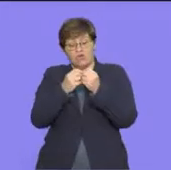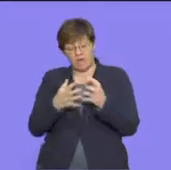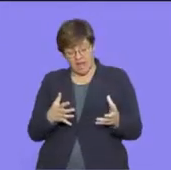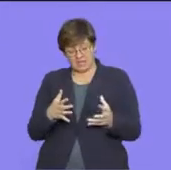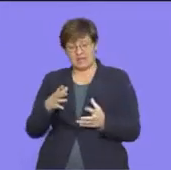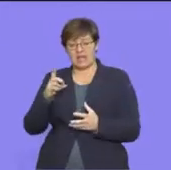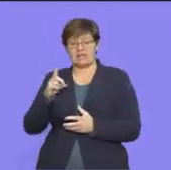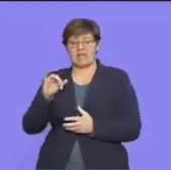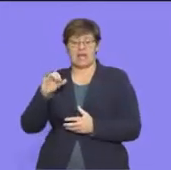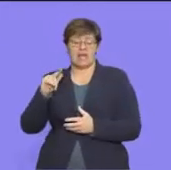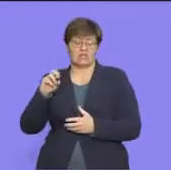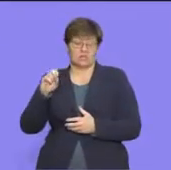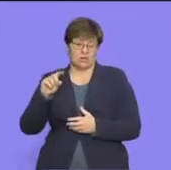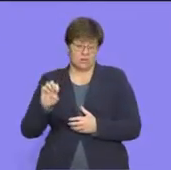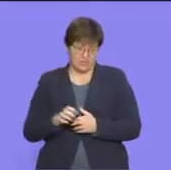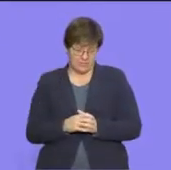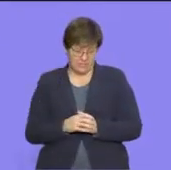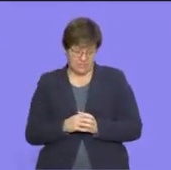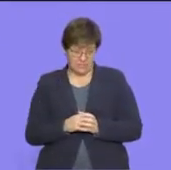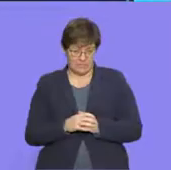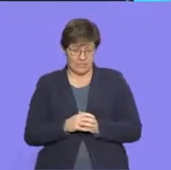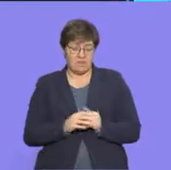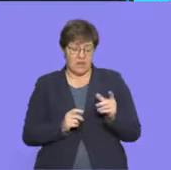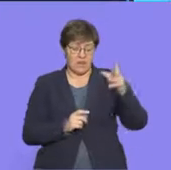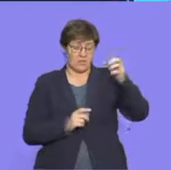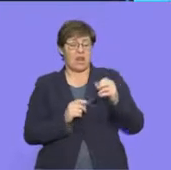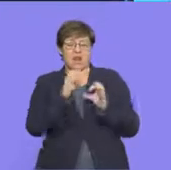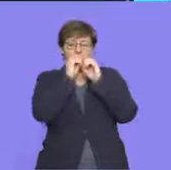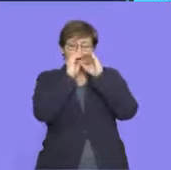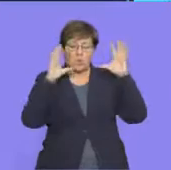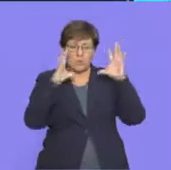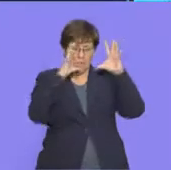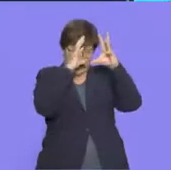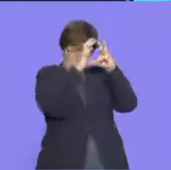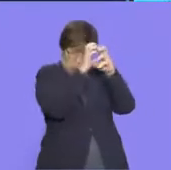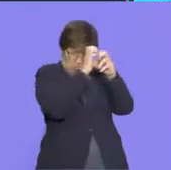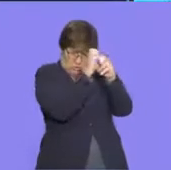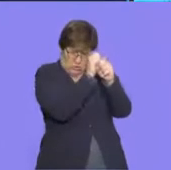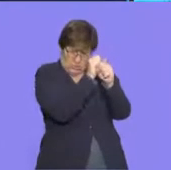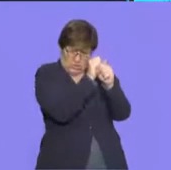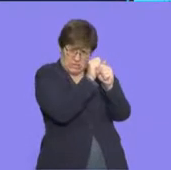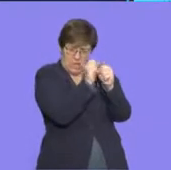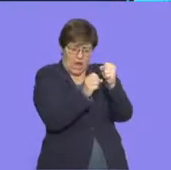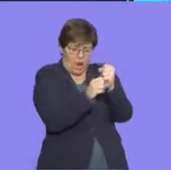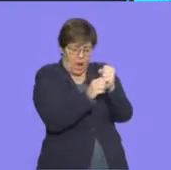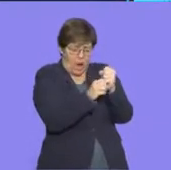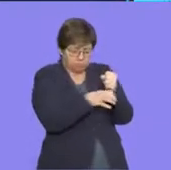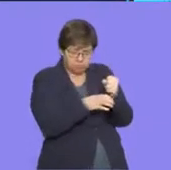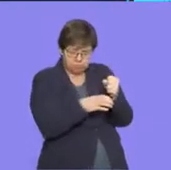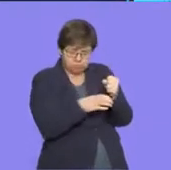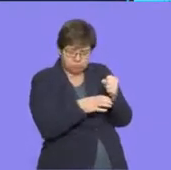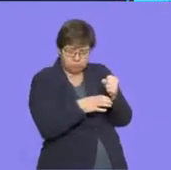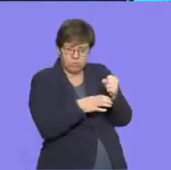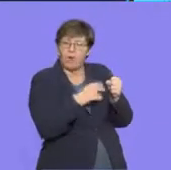it, so imagine I take the top part and it's like a balloon and I squeeze it, or your toothpaste,